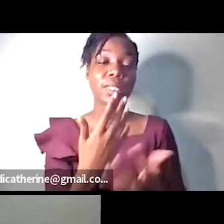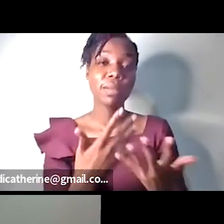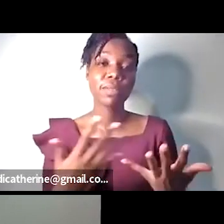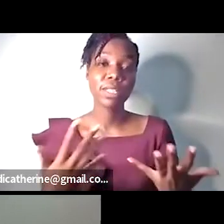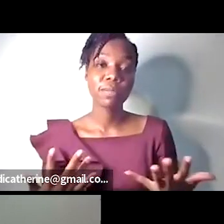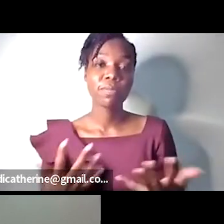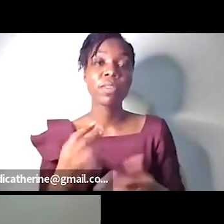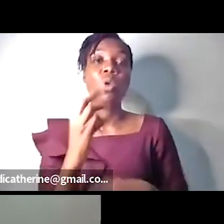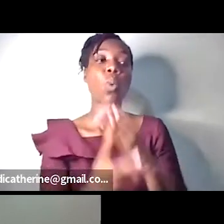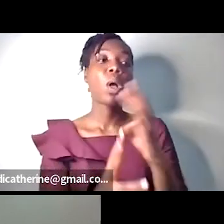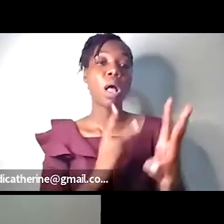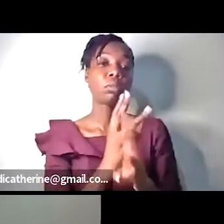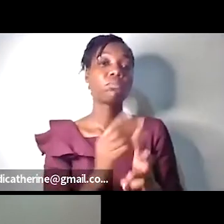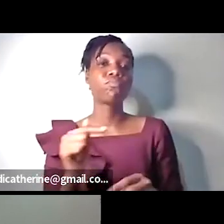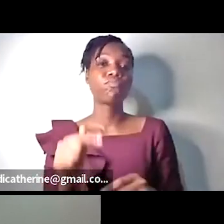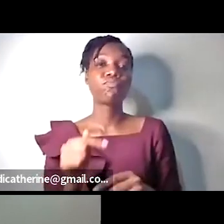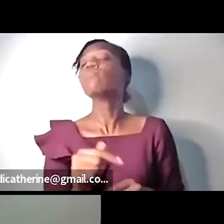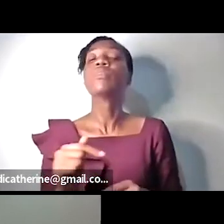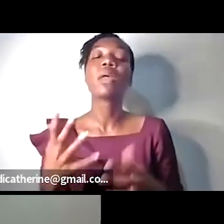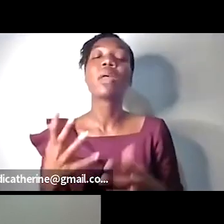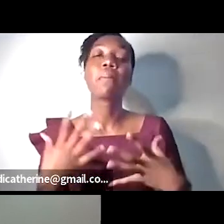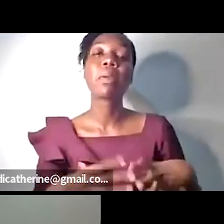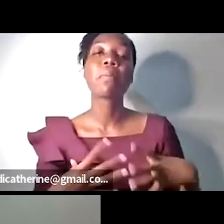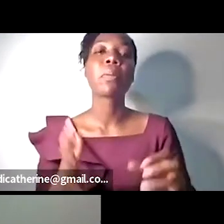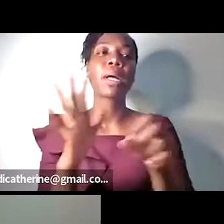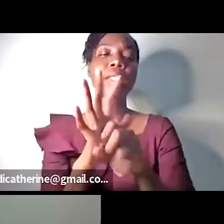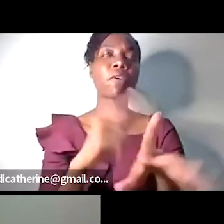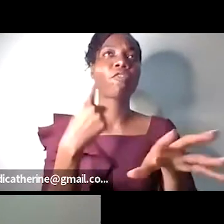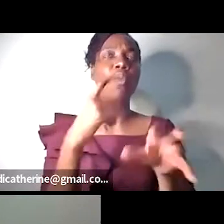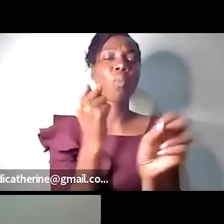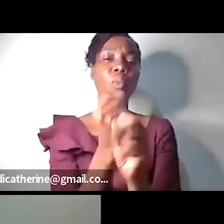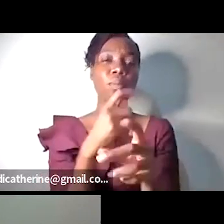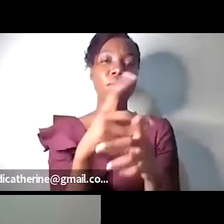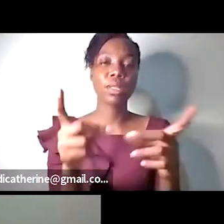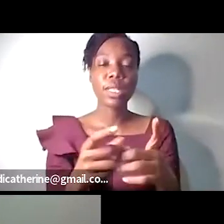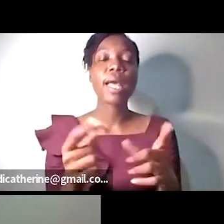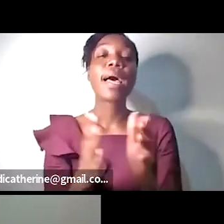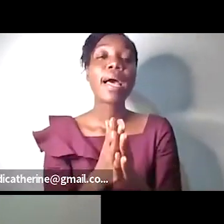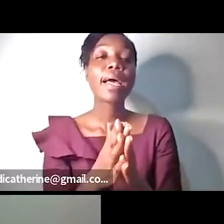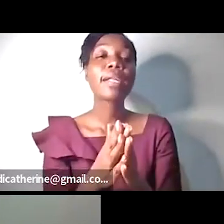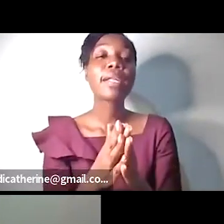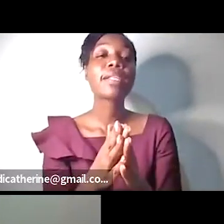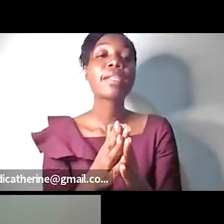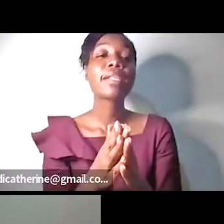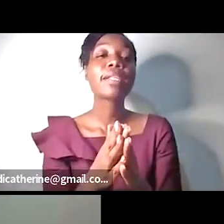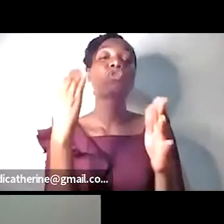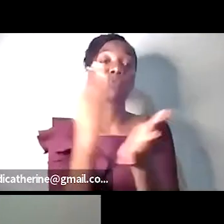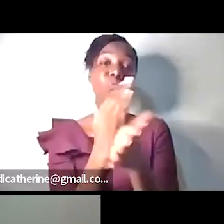male dominated in terms of the workplace. The truth of the matter, men are